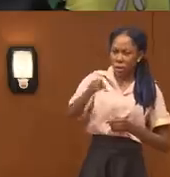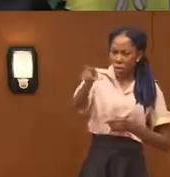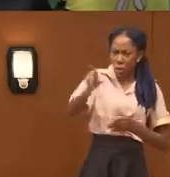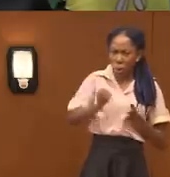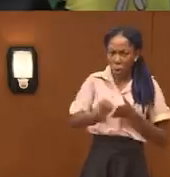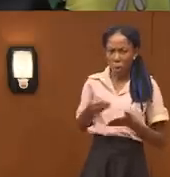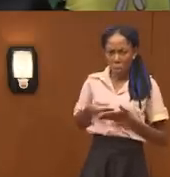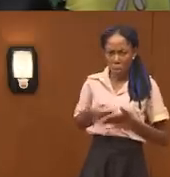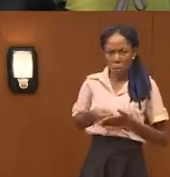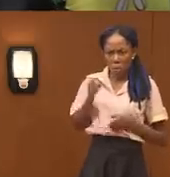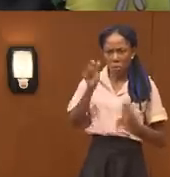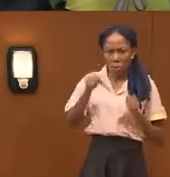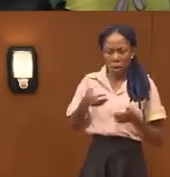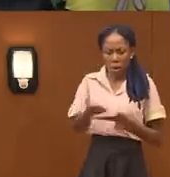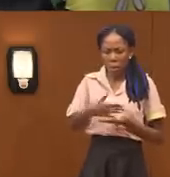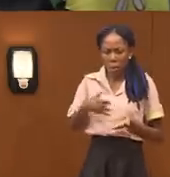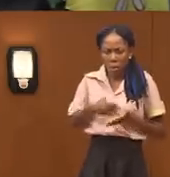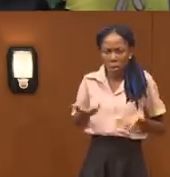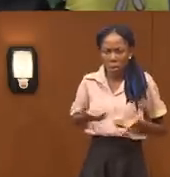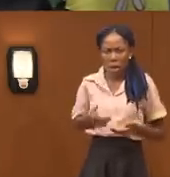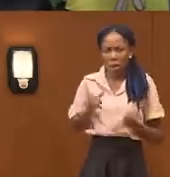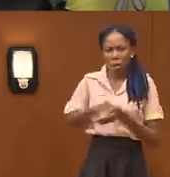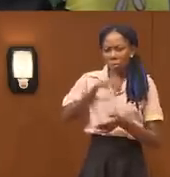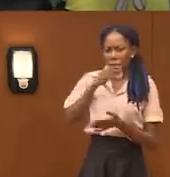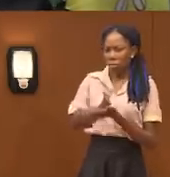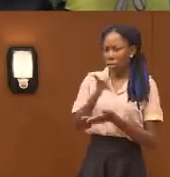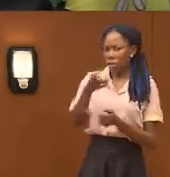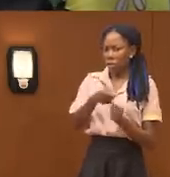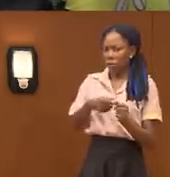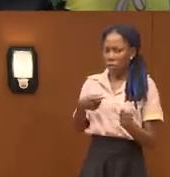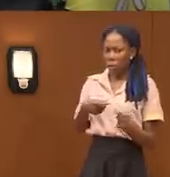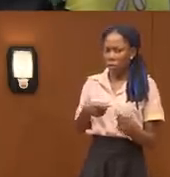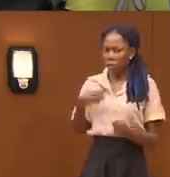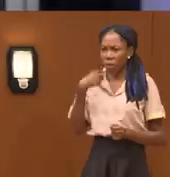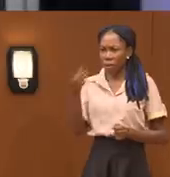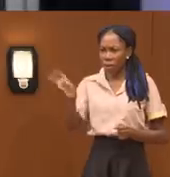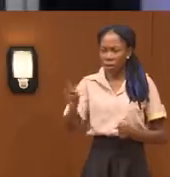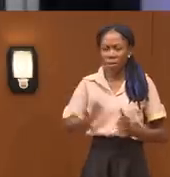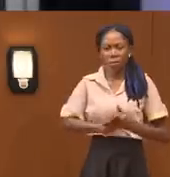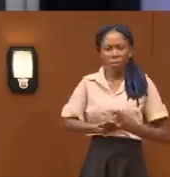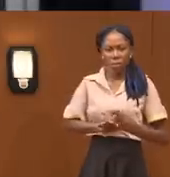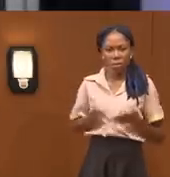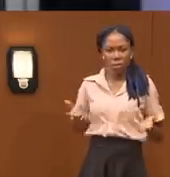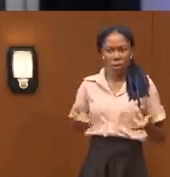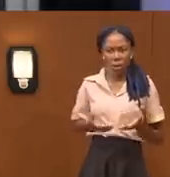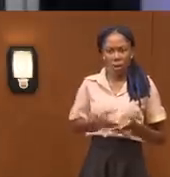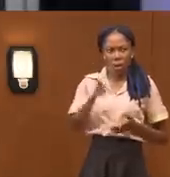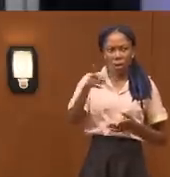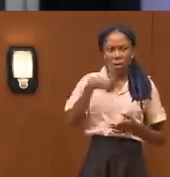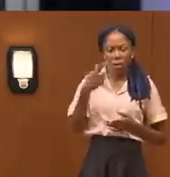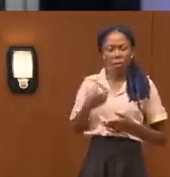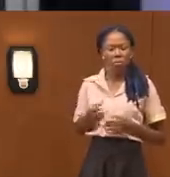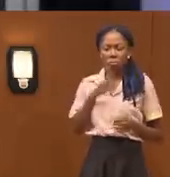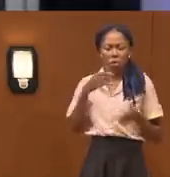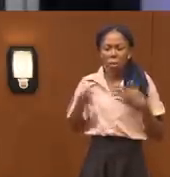money. And that doesn't stop you from evicting the tenant. That was after the 3-month notice.